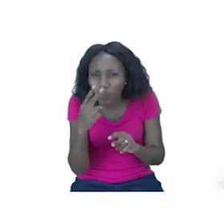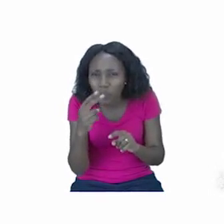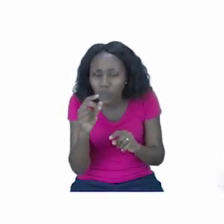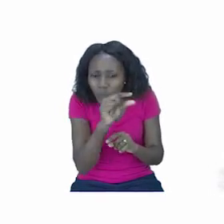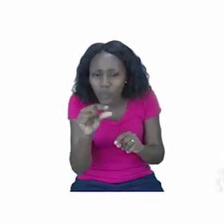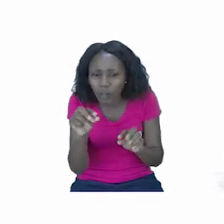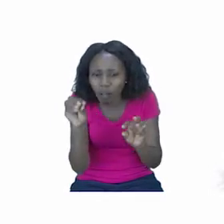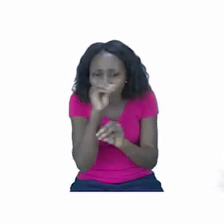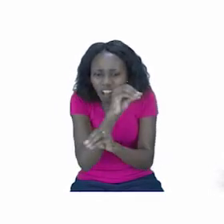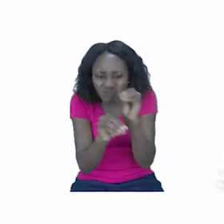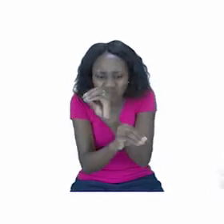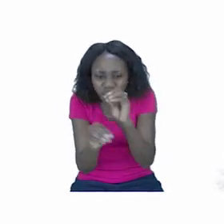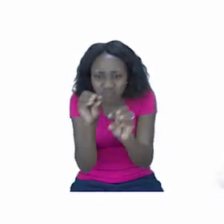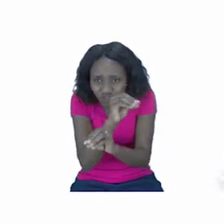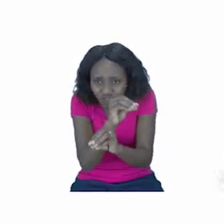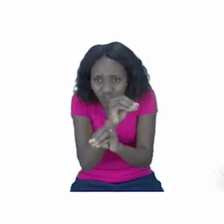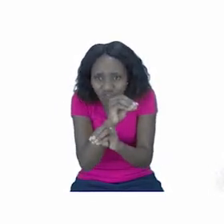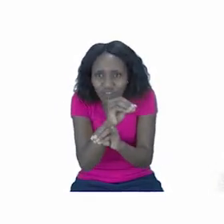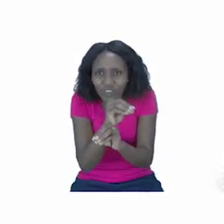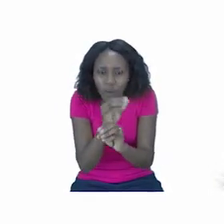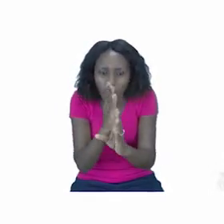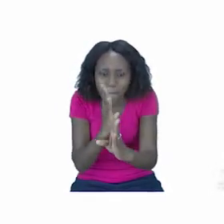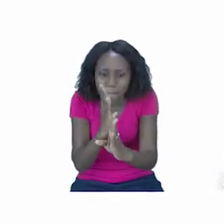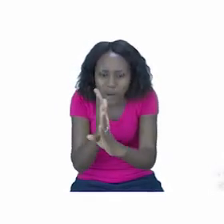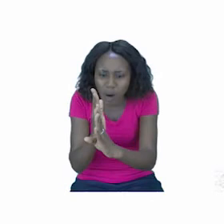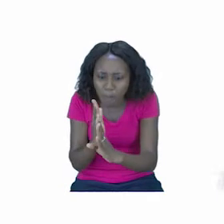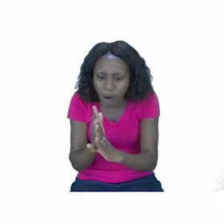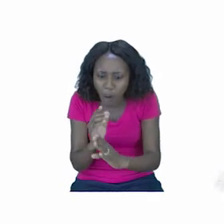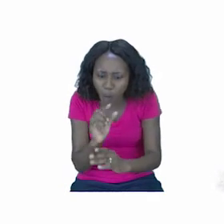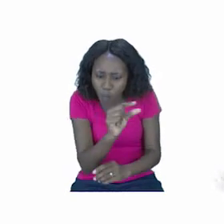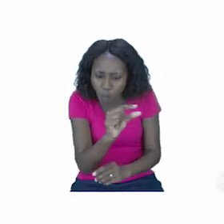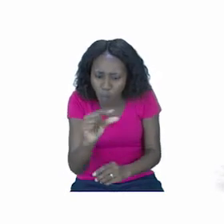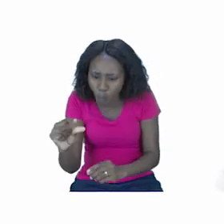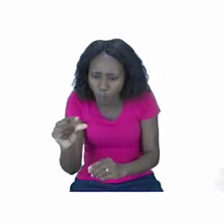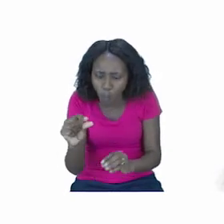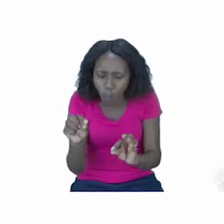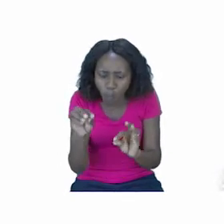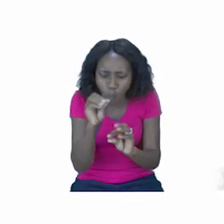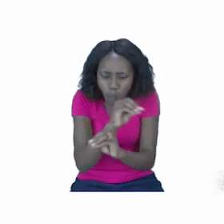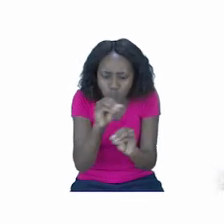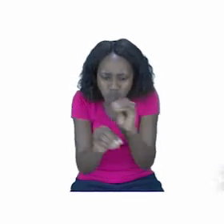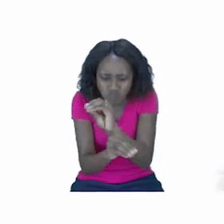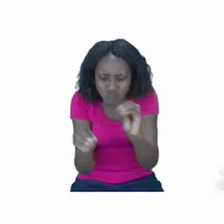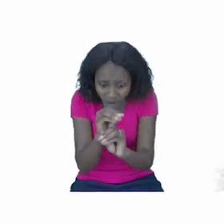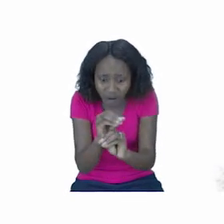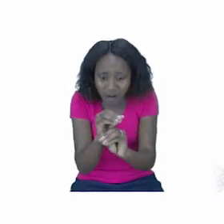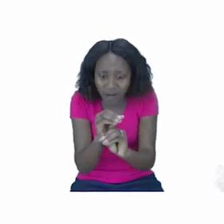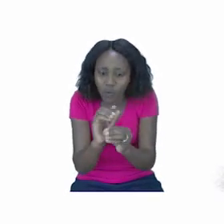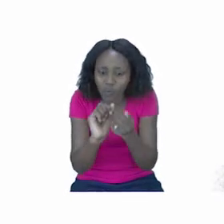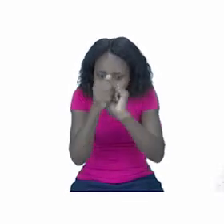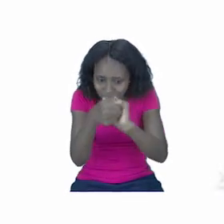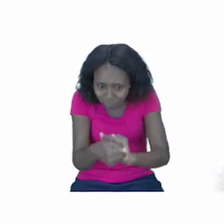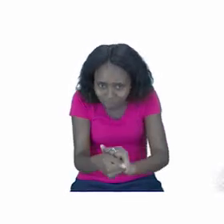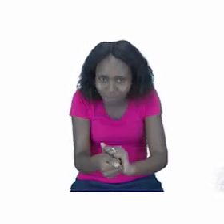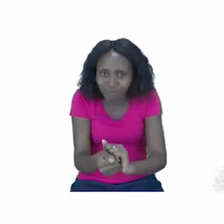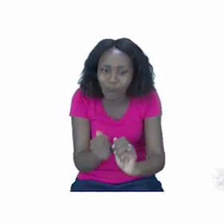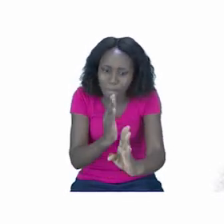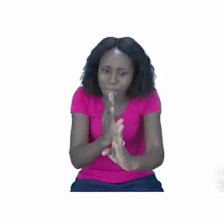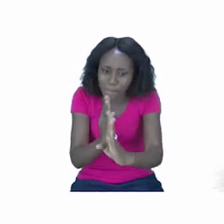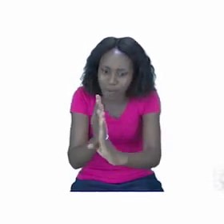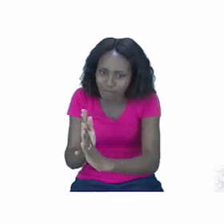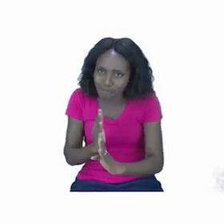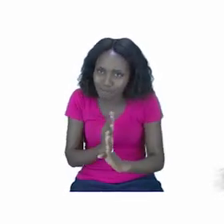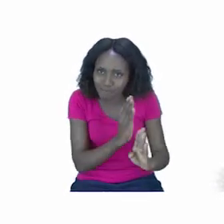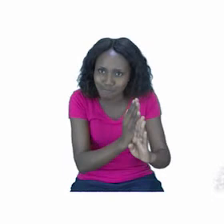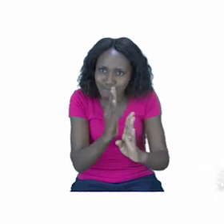the correct order. Now, clever boys and girls will know where they can find the answer. And I would like you to write